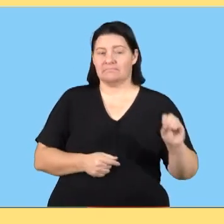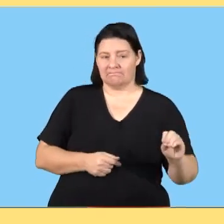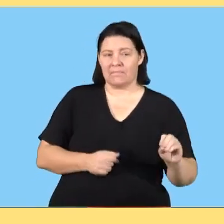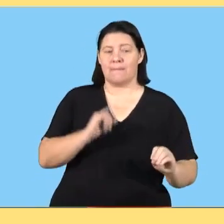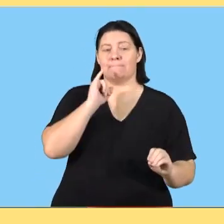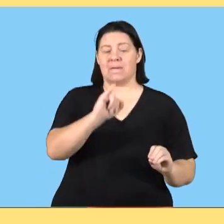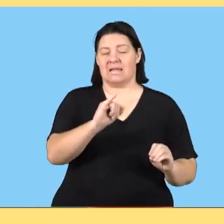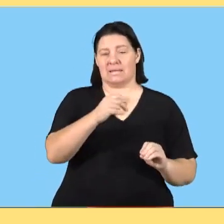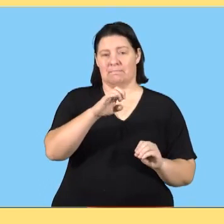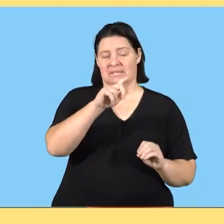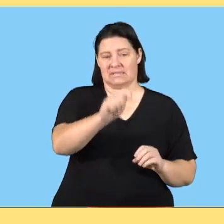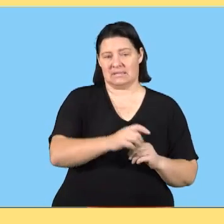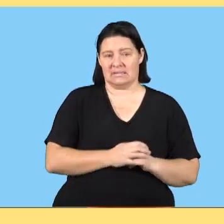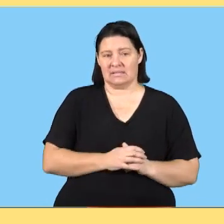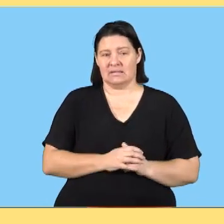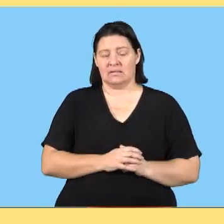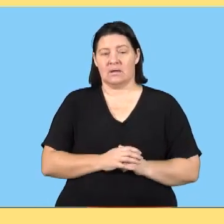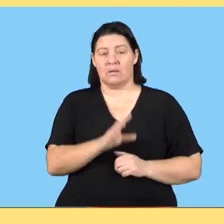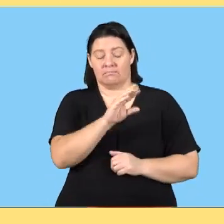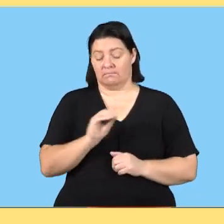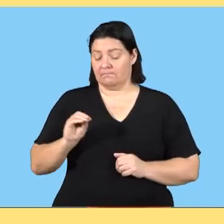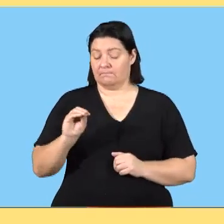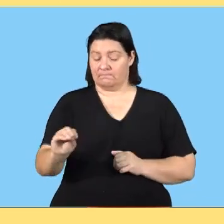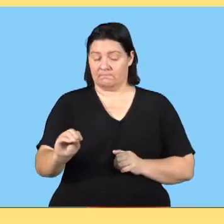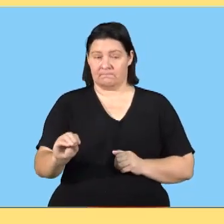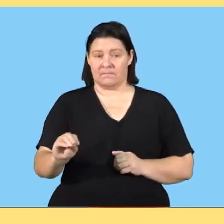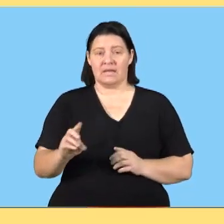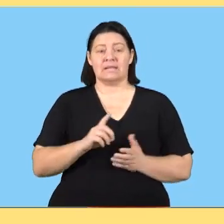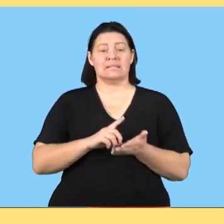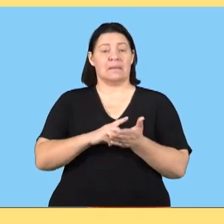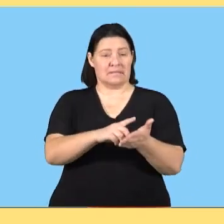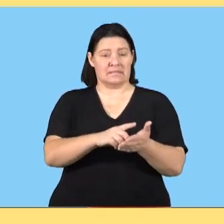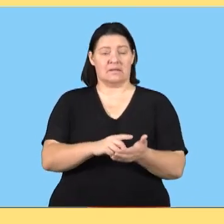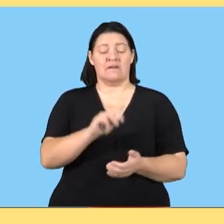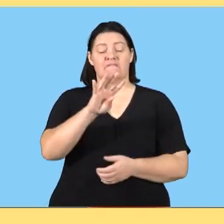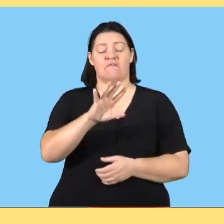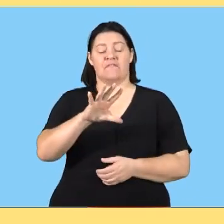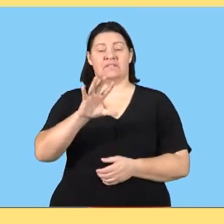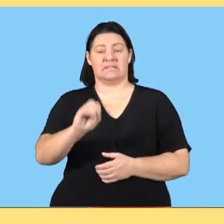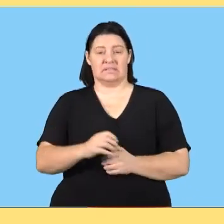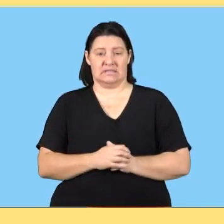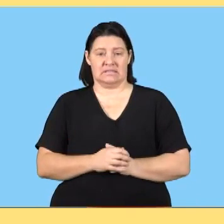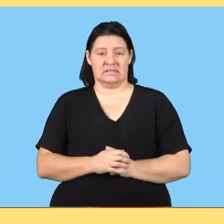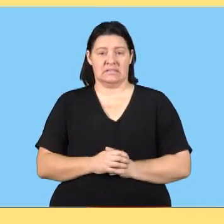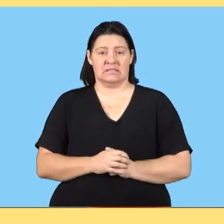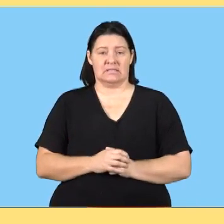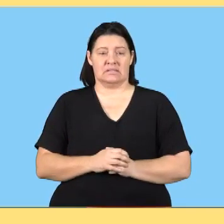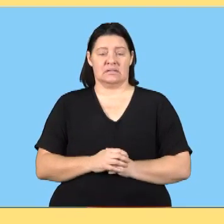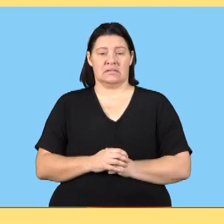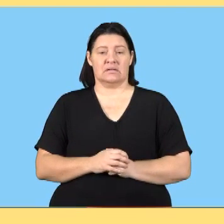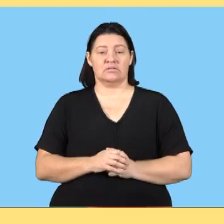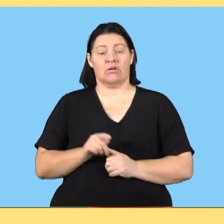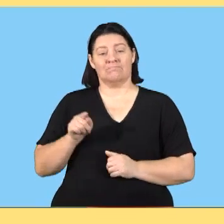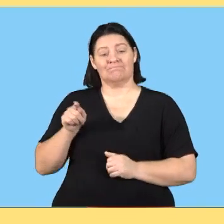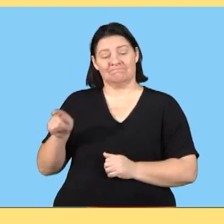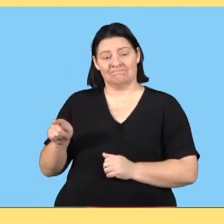debit my bad debts. And once I have bad debts, it is decreasing what my debtors owe